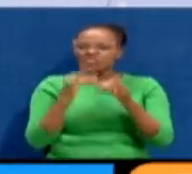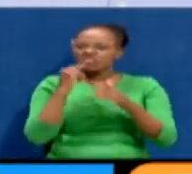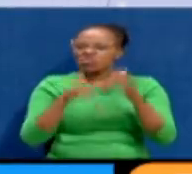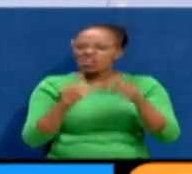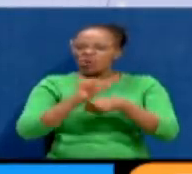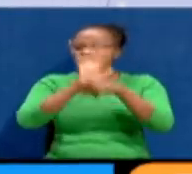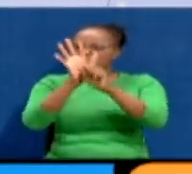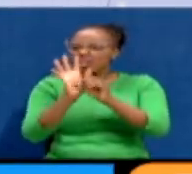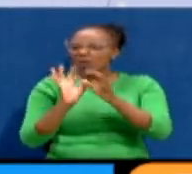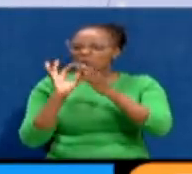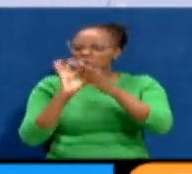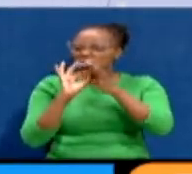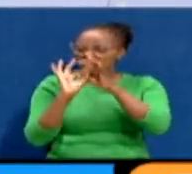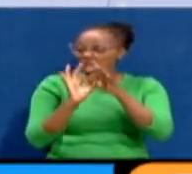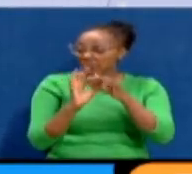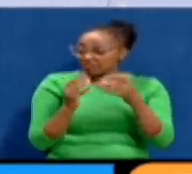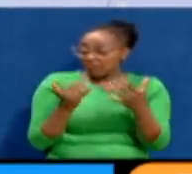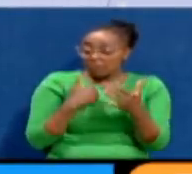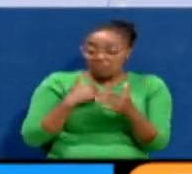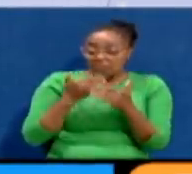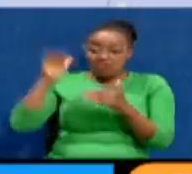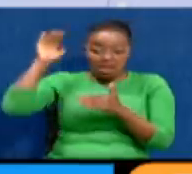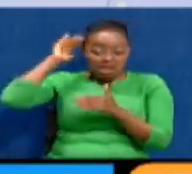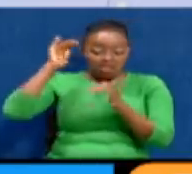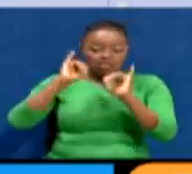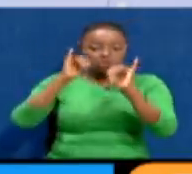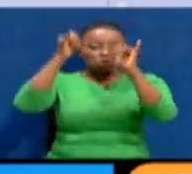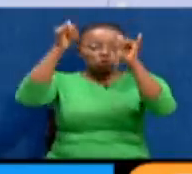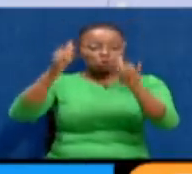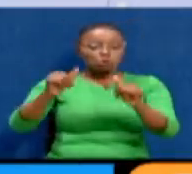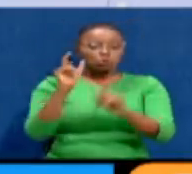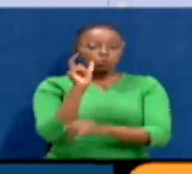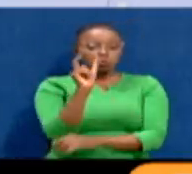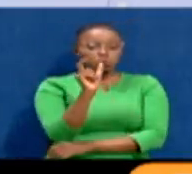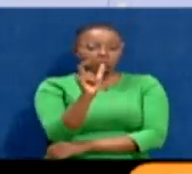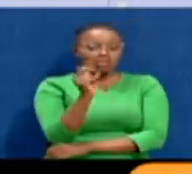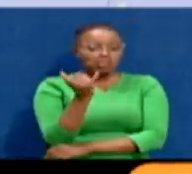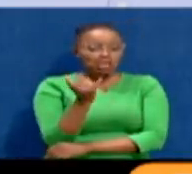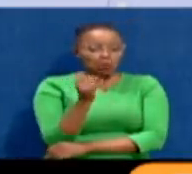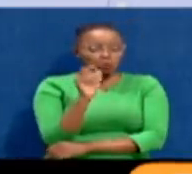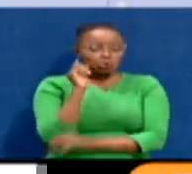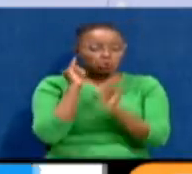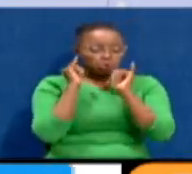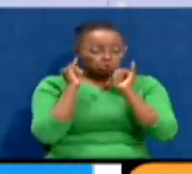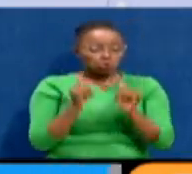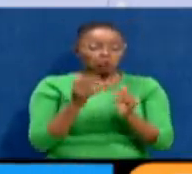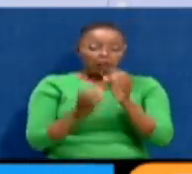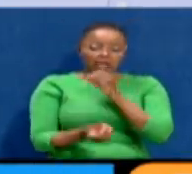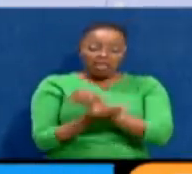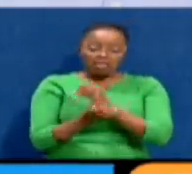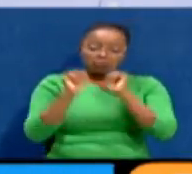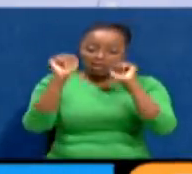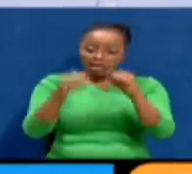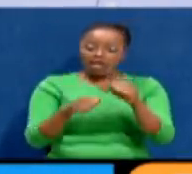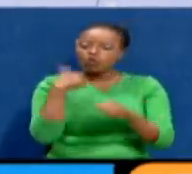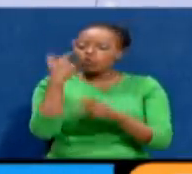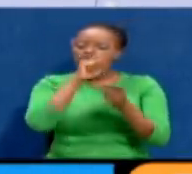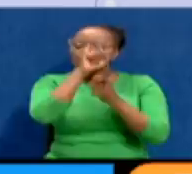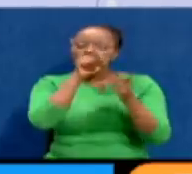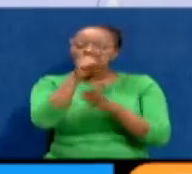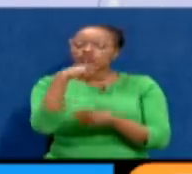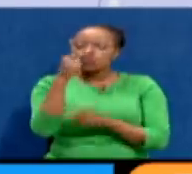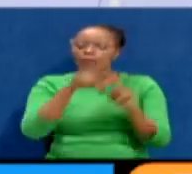it the Corona Coalition. I haven't had that one. That's new, Kimani Ichung'wah. Maybe you'll explain a bit more about who exactly